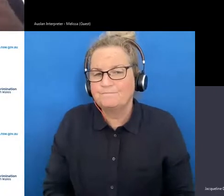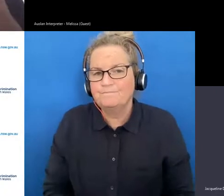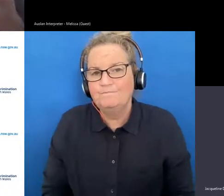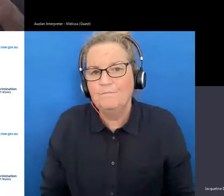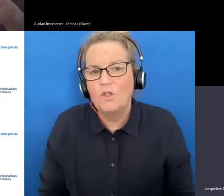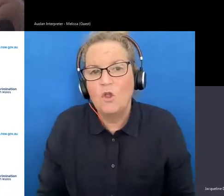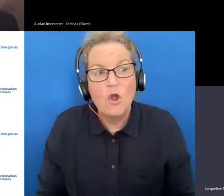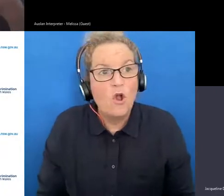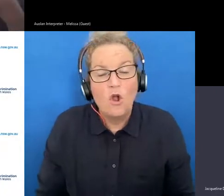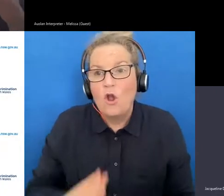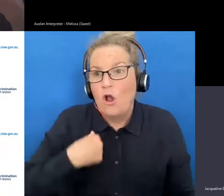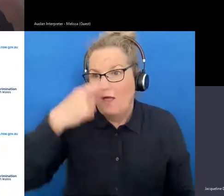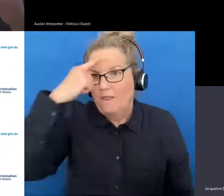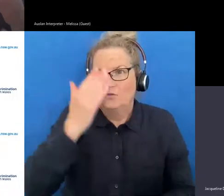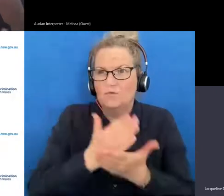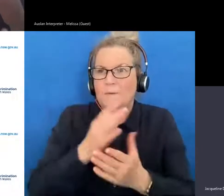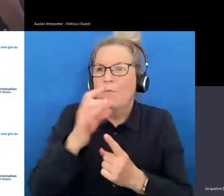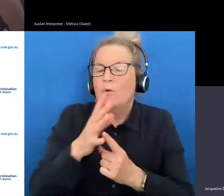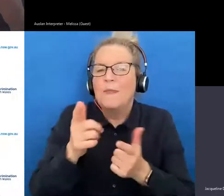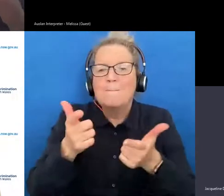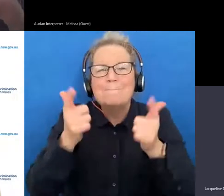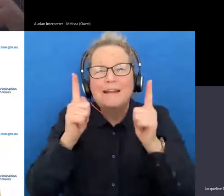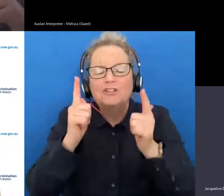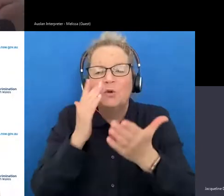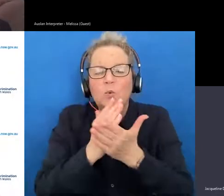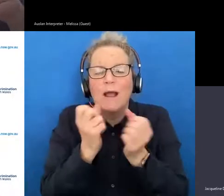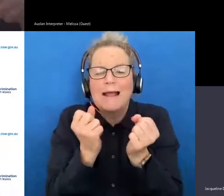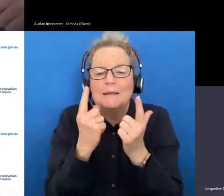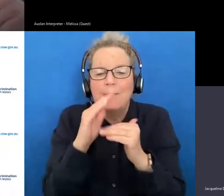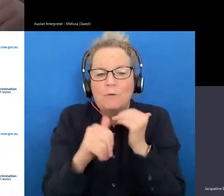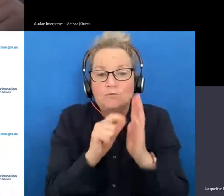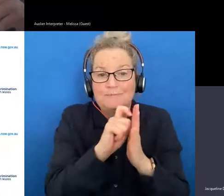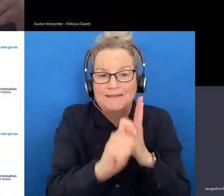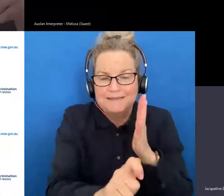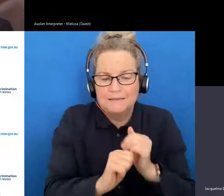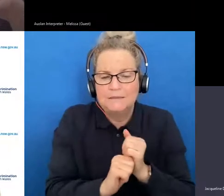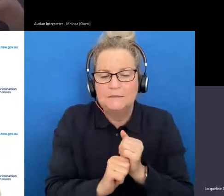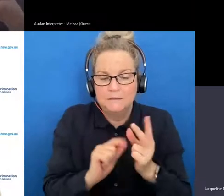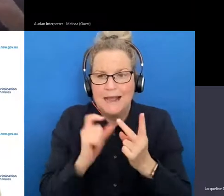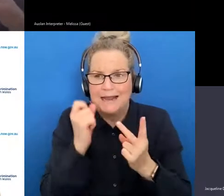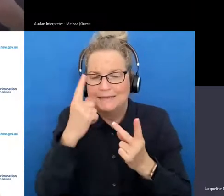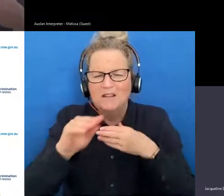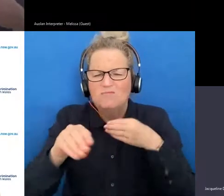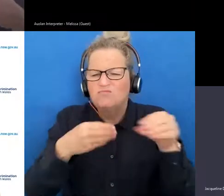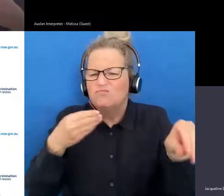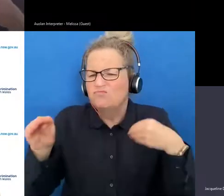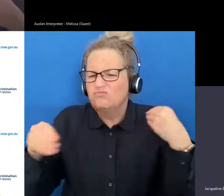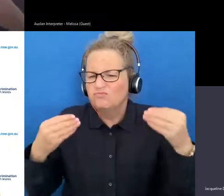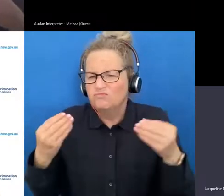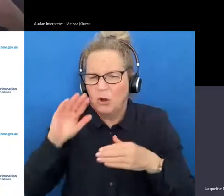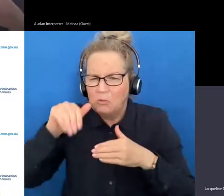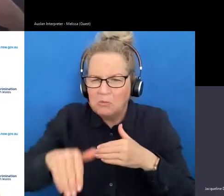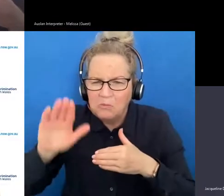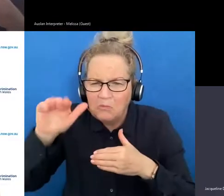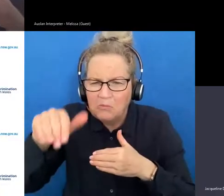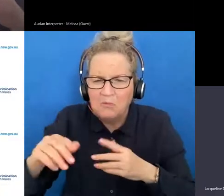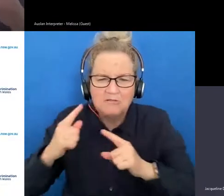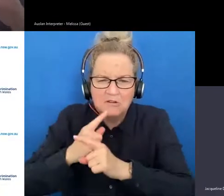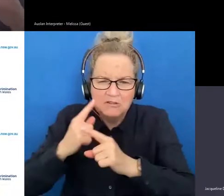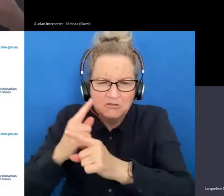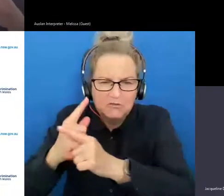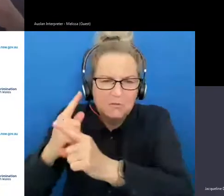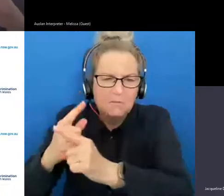it's really important that managers understand disability, understand fluidity of and changing needs of